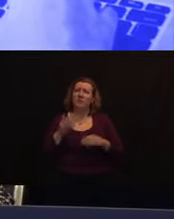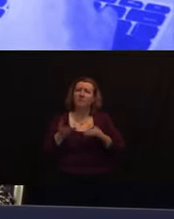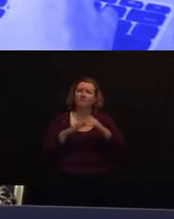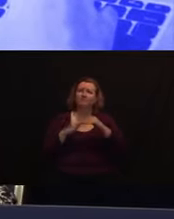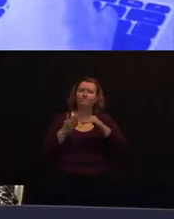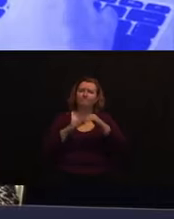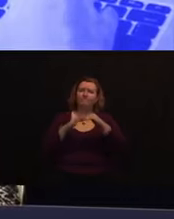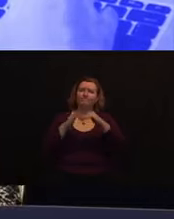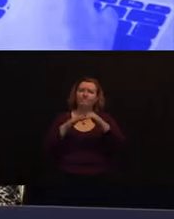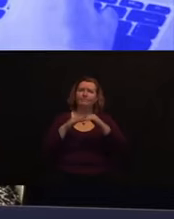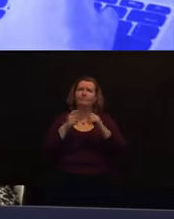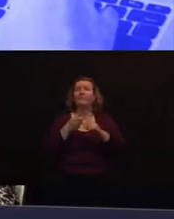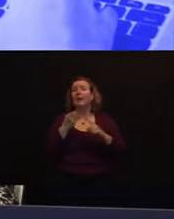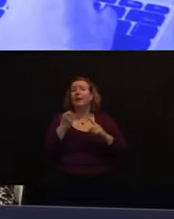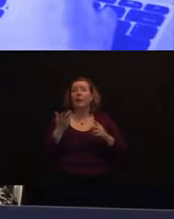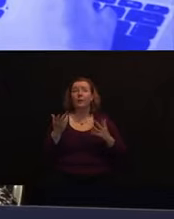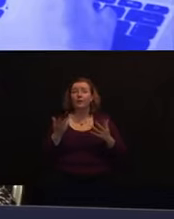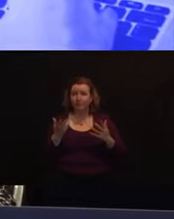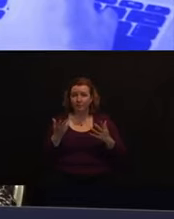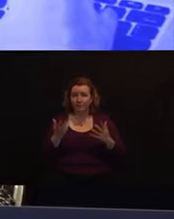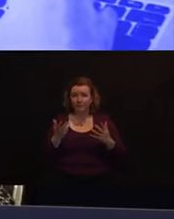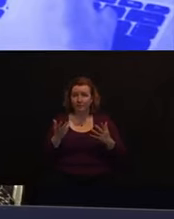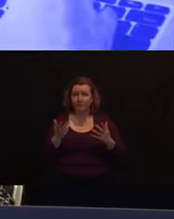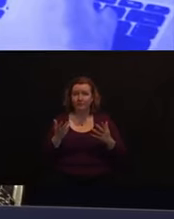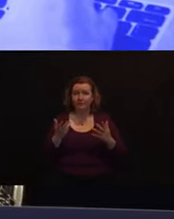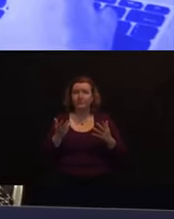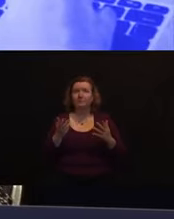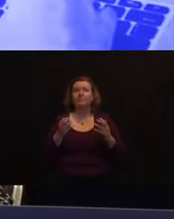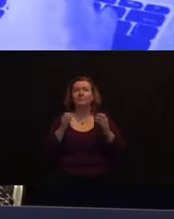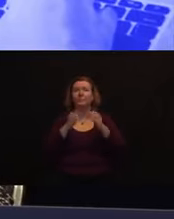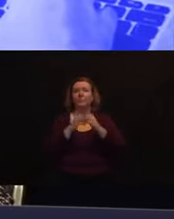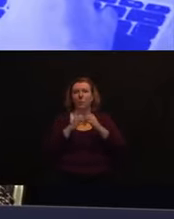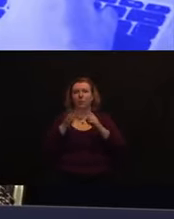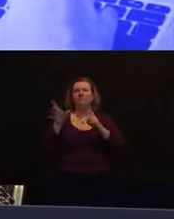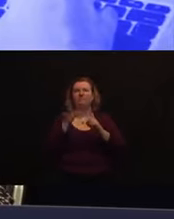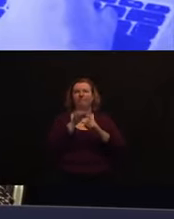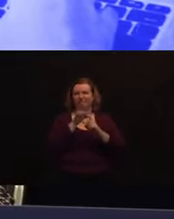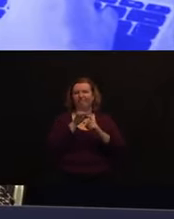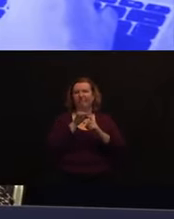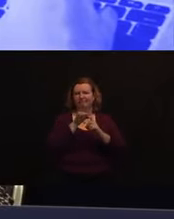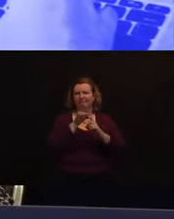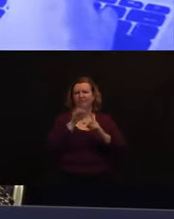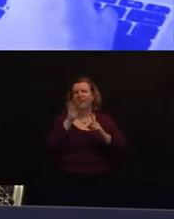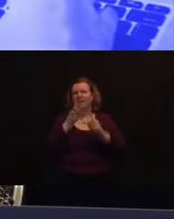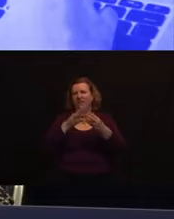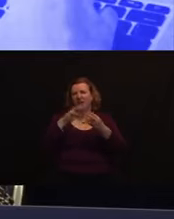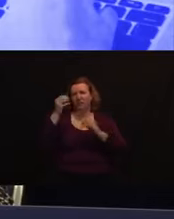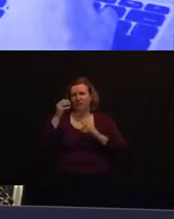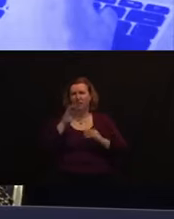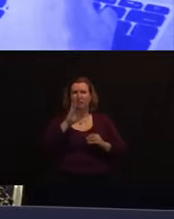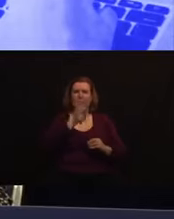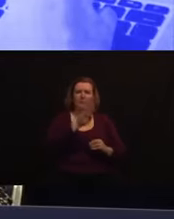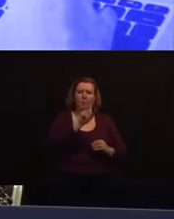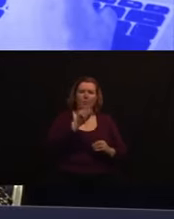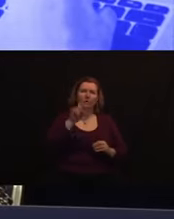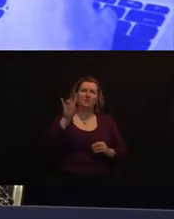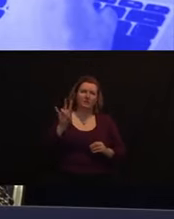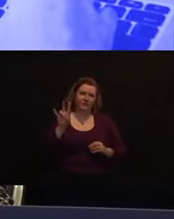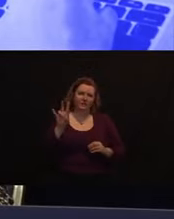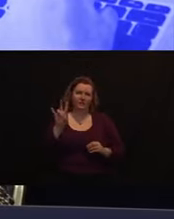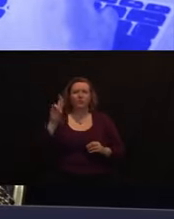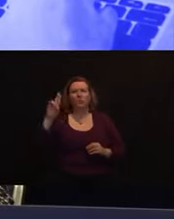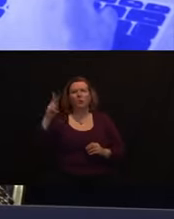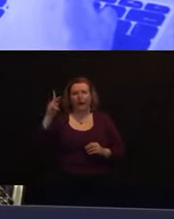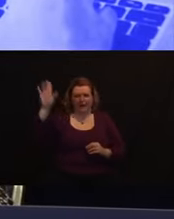due primarily to more contagious variants, for example, B.1.1.7, the UK